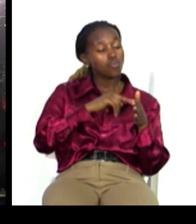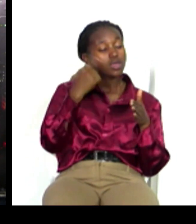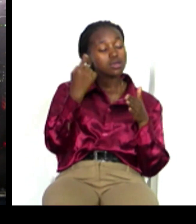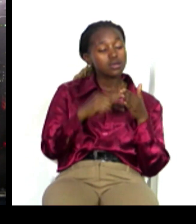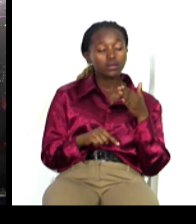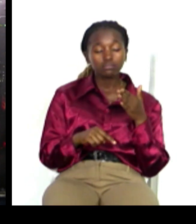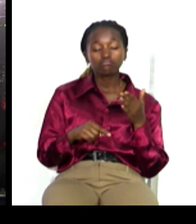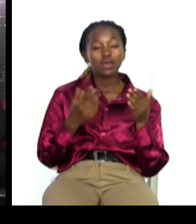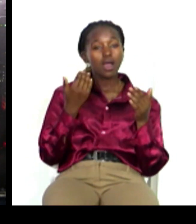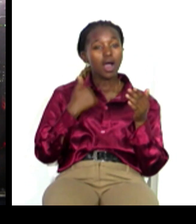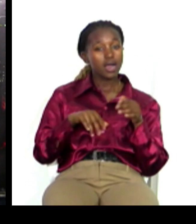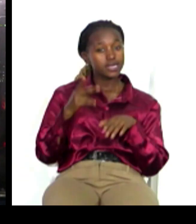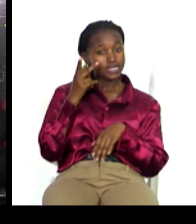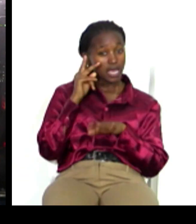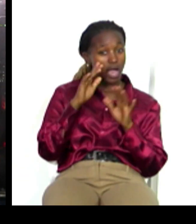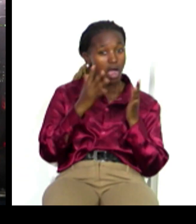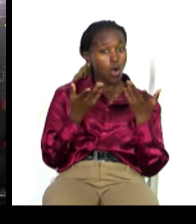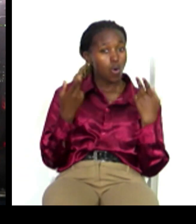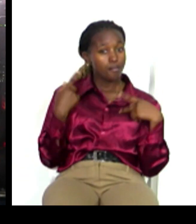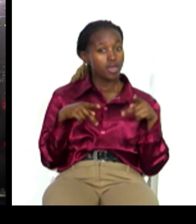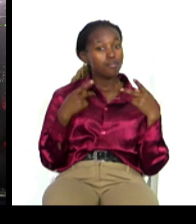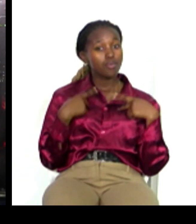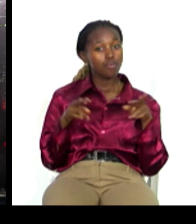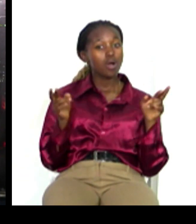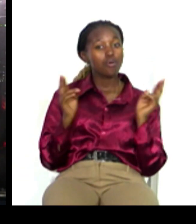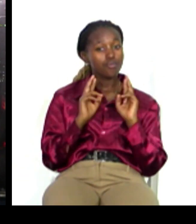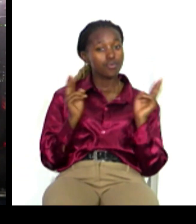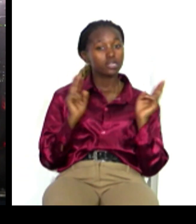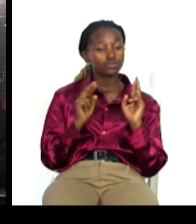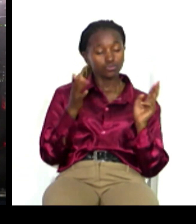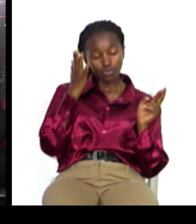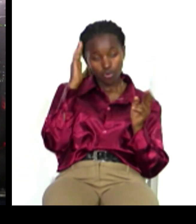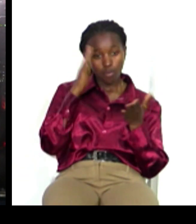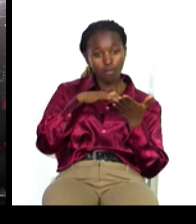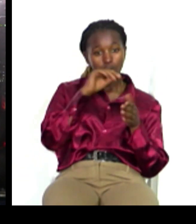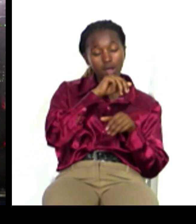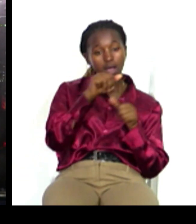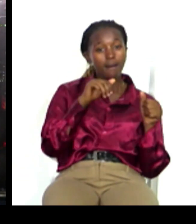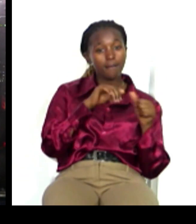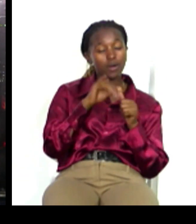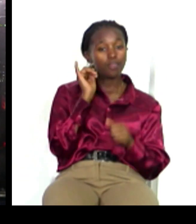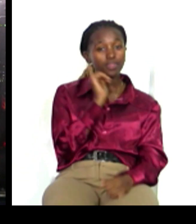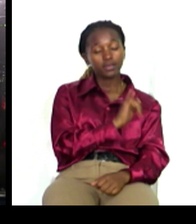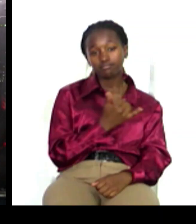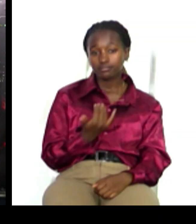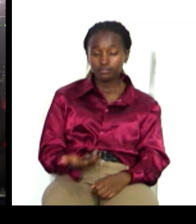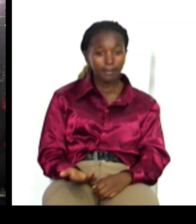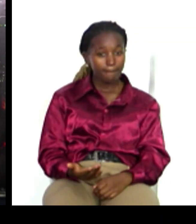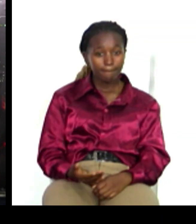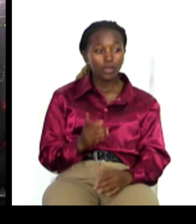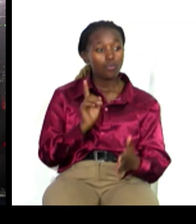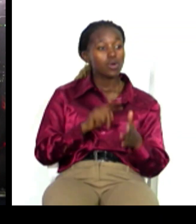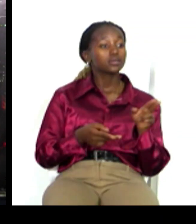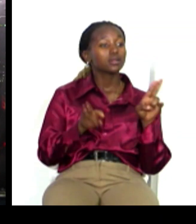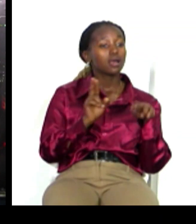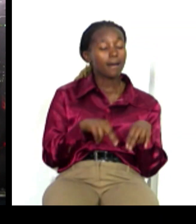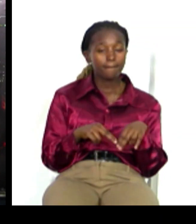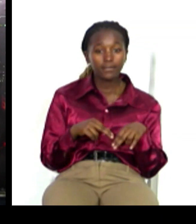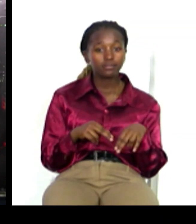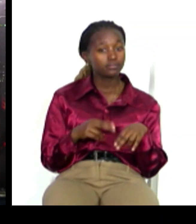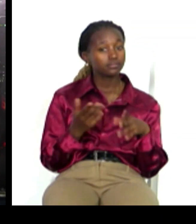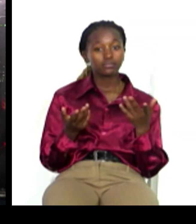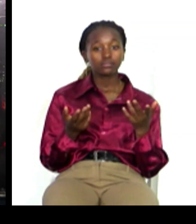certain demand for you to tell the people what you think is going to happen in Addis Ababa, what is going to happen